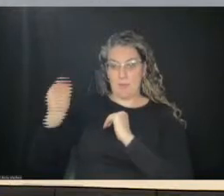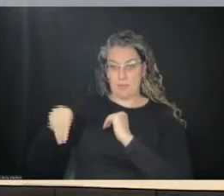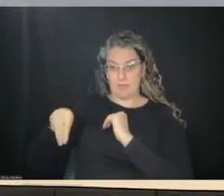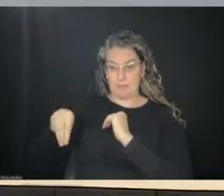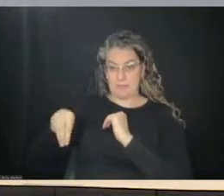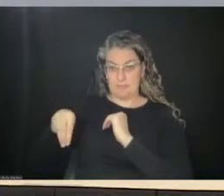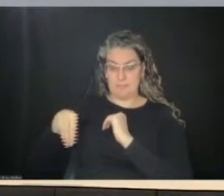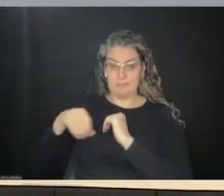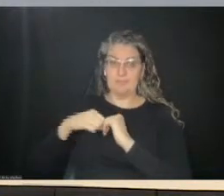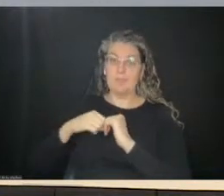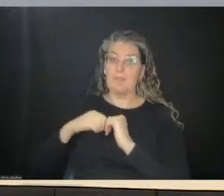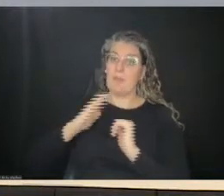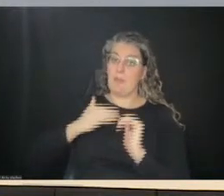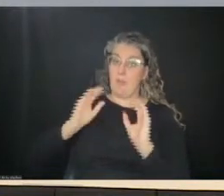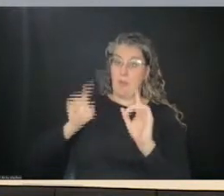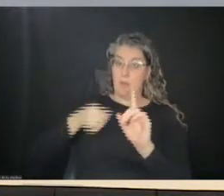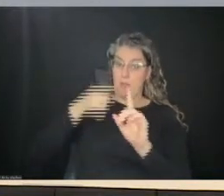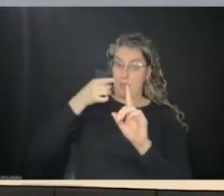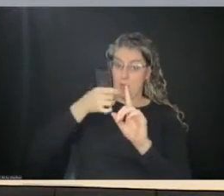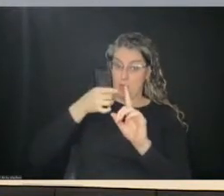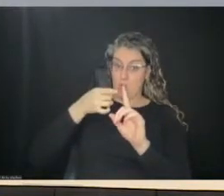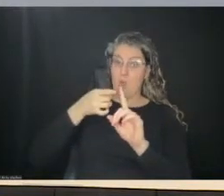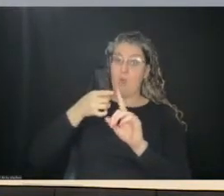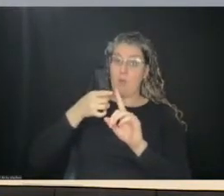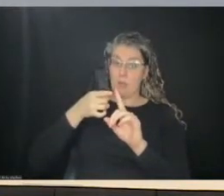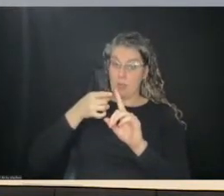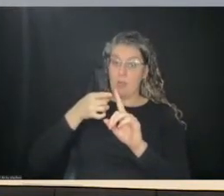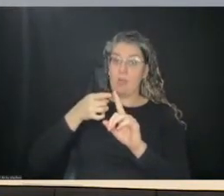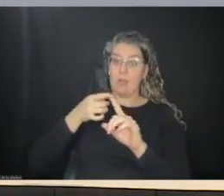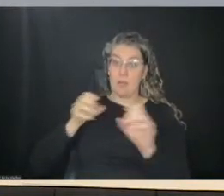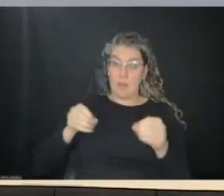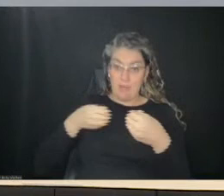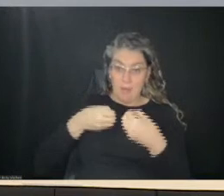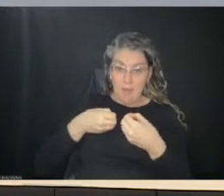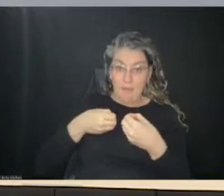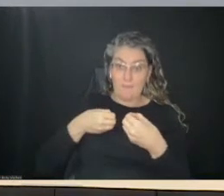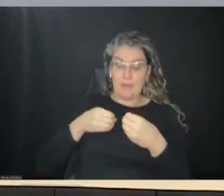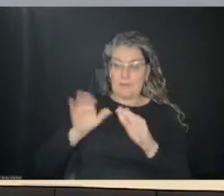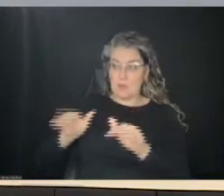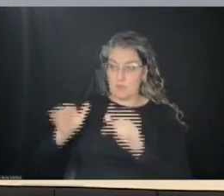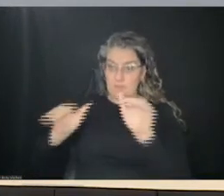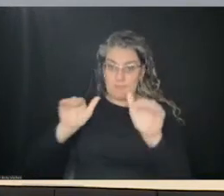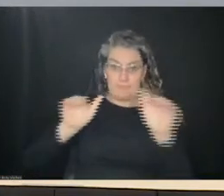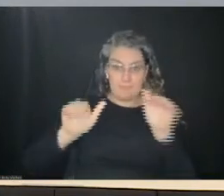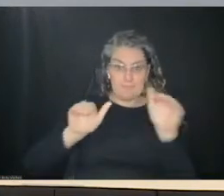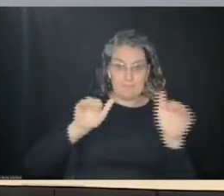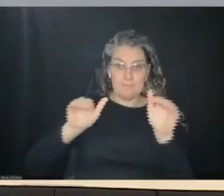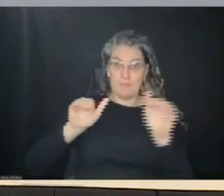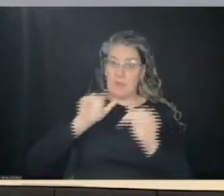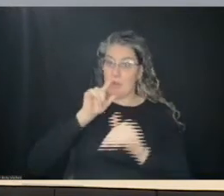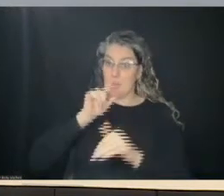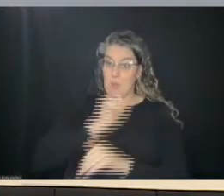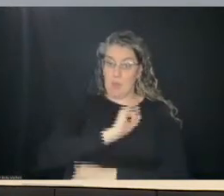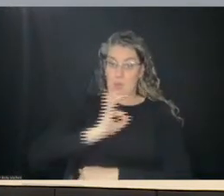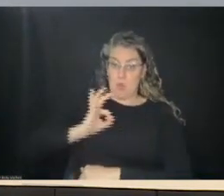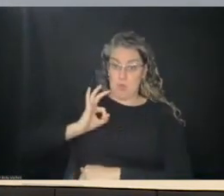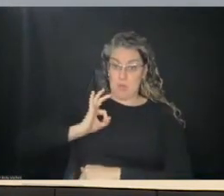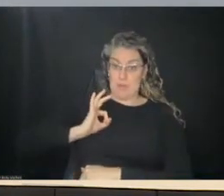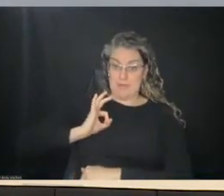Our office is working with health PEI and private owners and operators to improve the immunization rate of staff in some